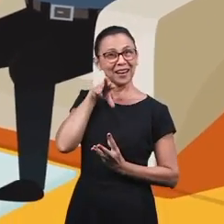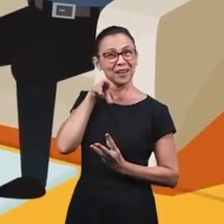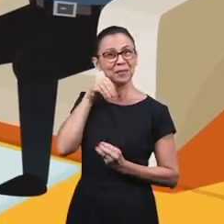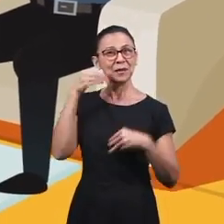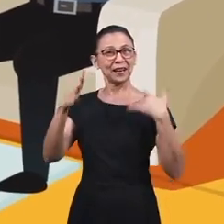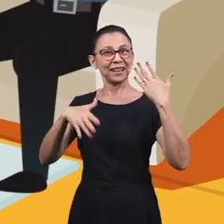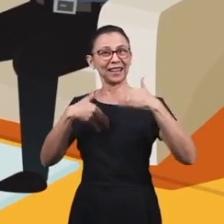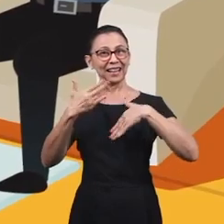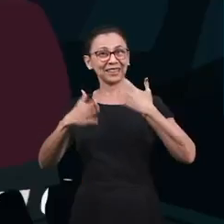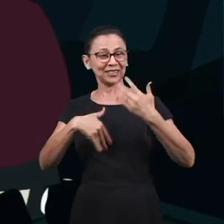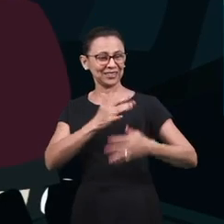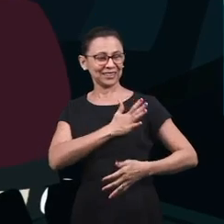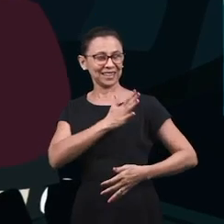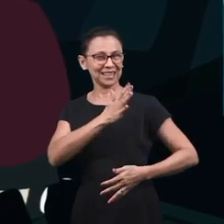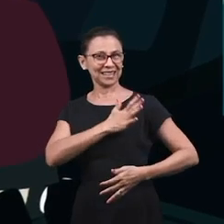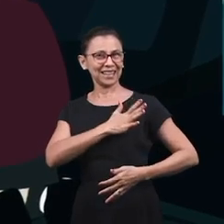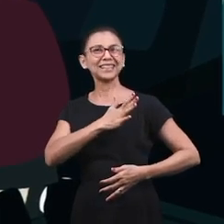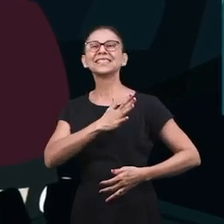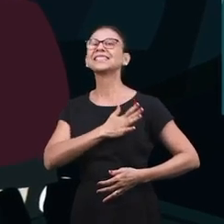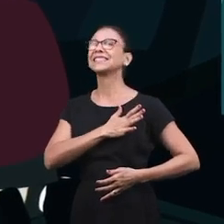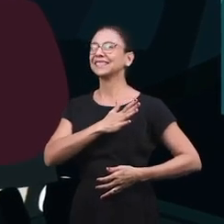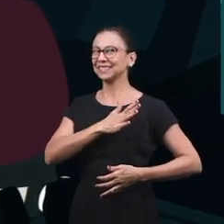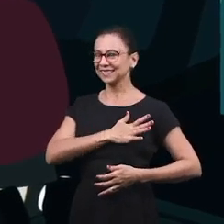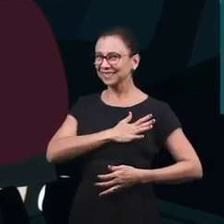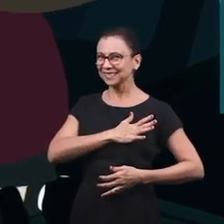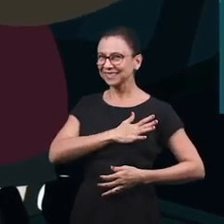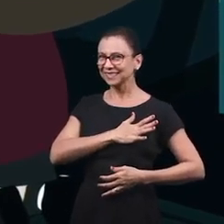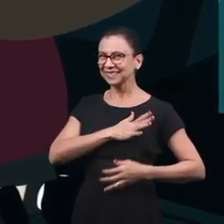to the soul. It brings joy to the heart.